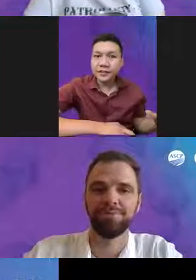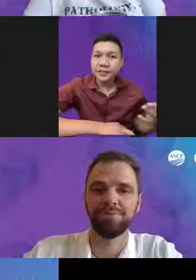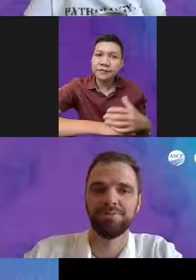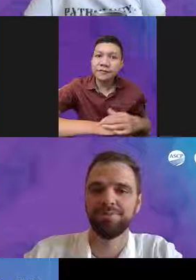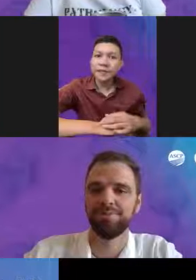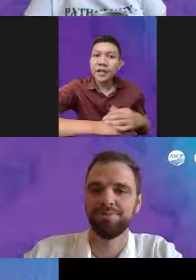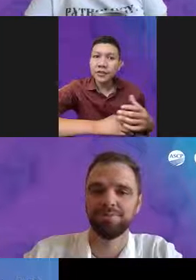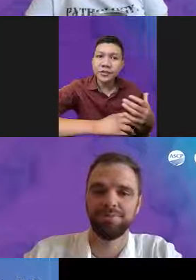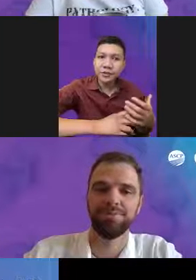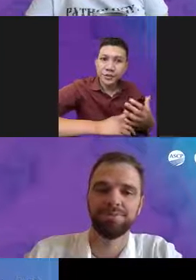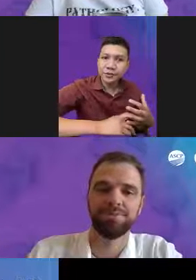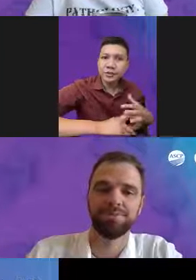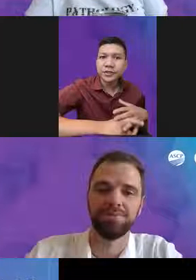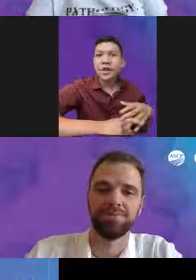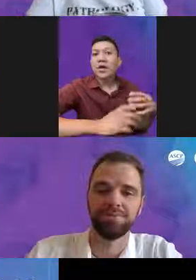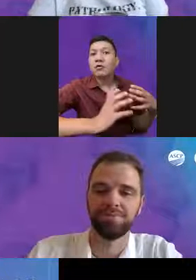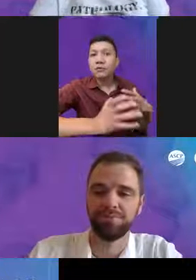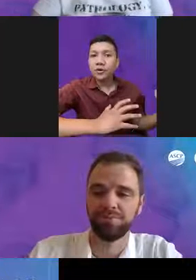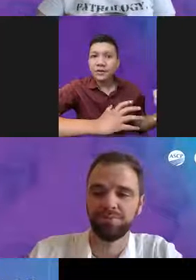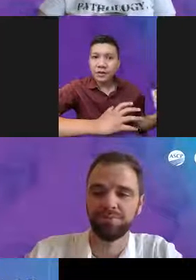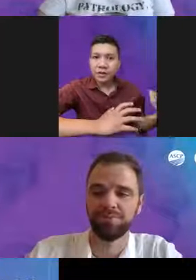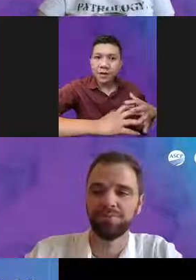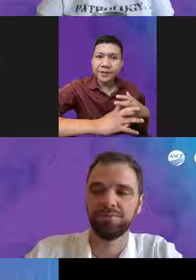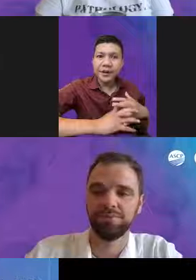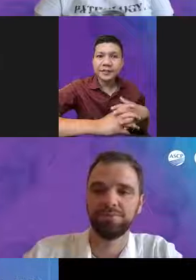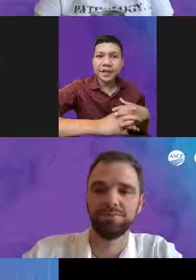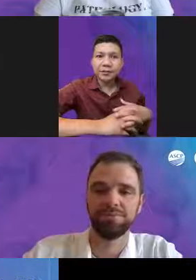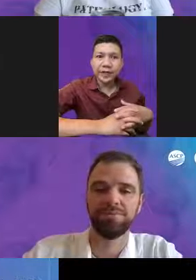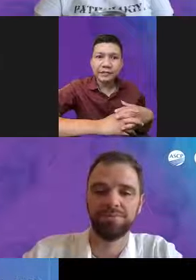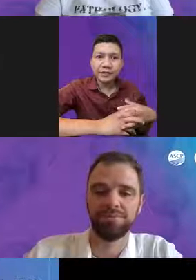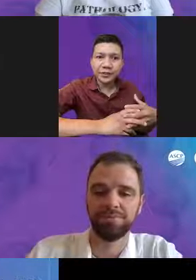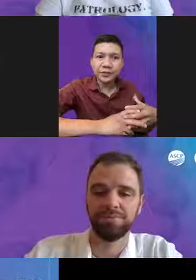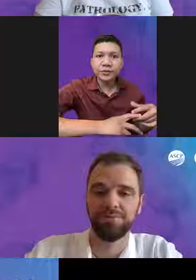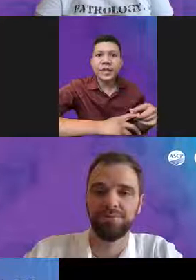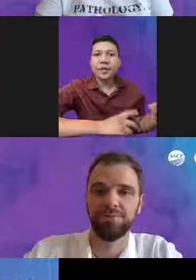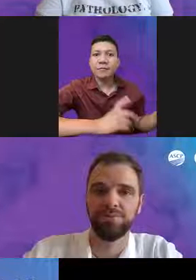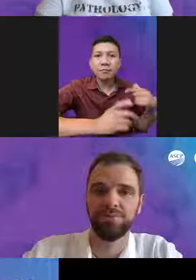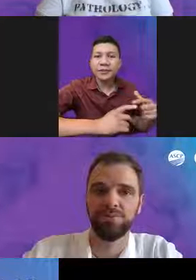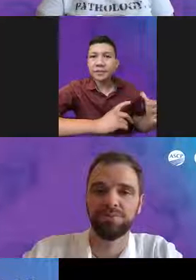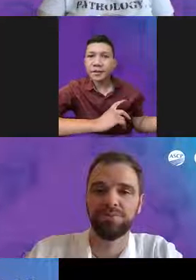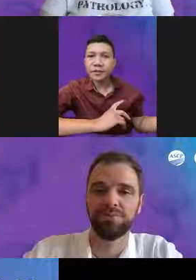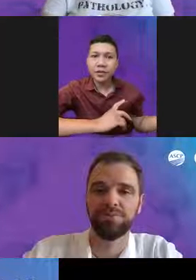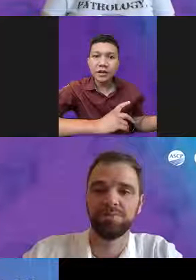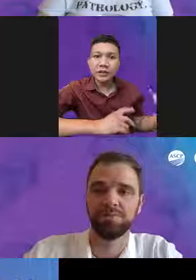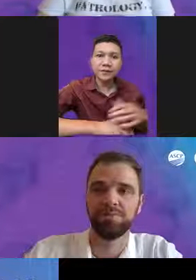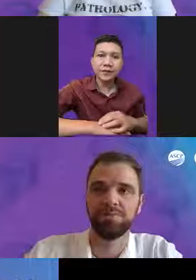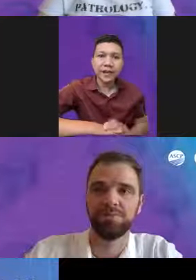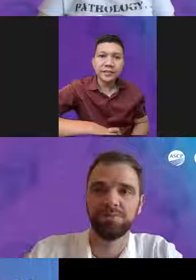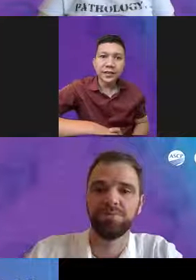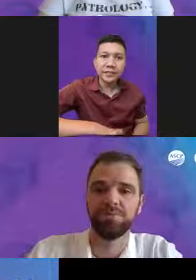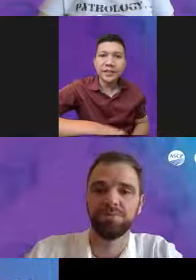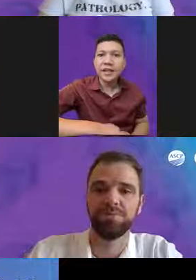deliver oxygen from the lungs to the tissues, removes carbon dioxide waste from tissues and brings it back to the lungs